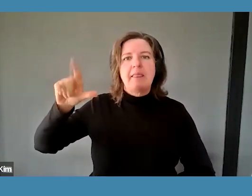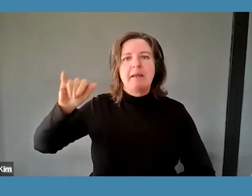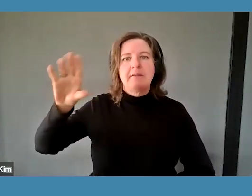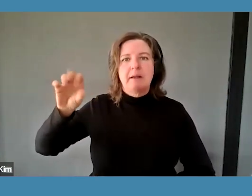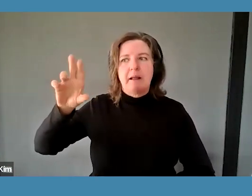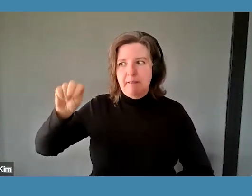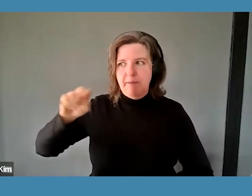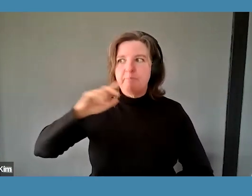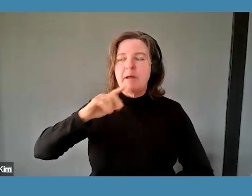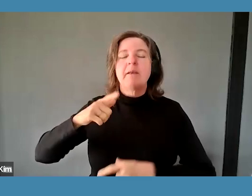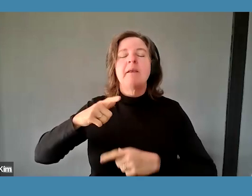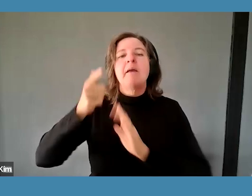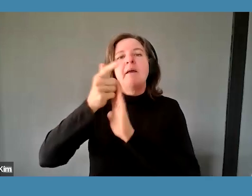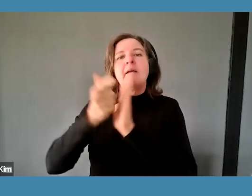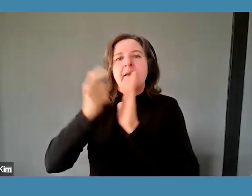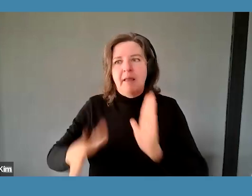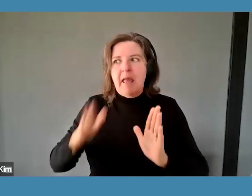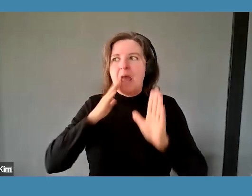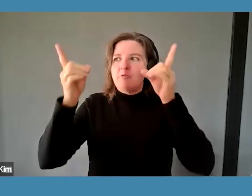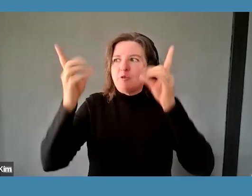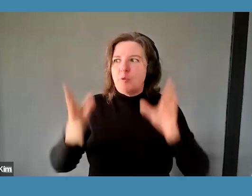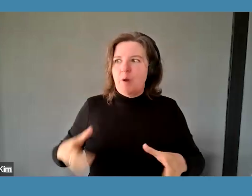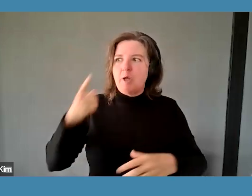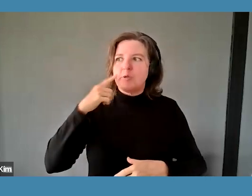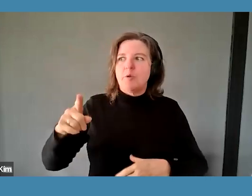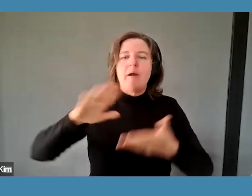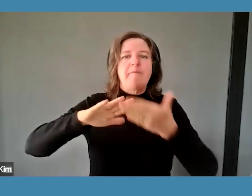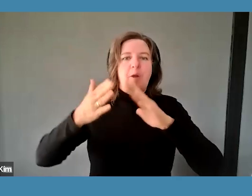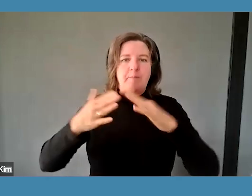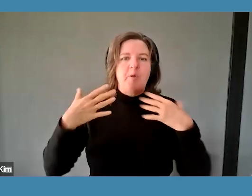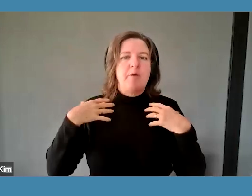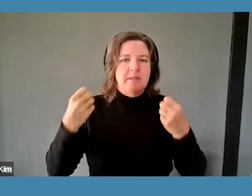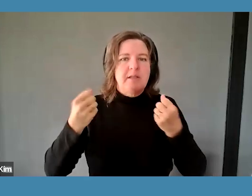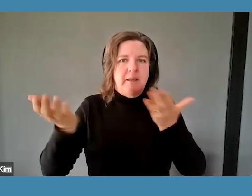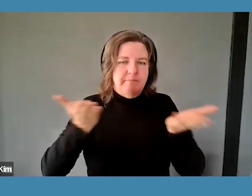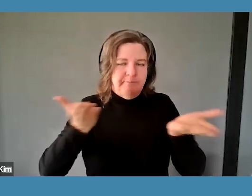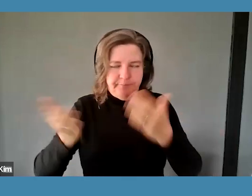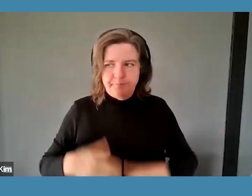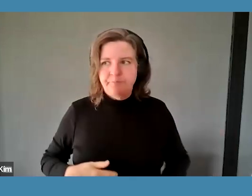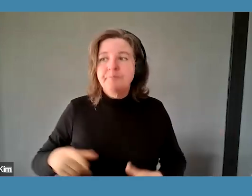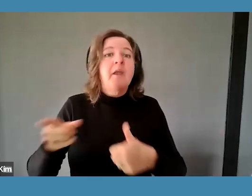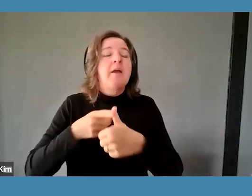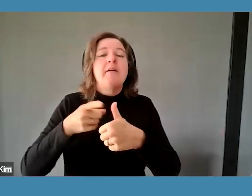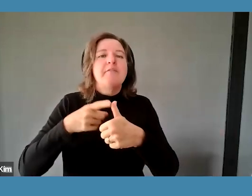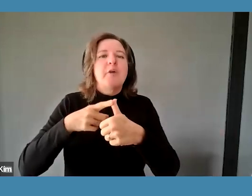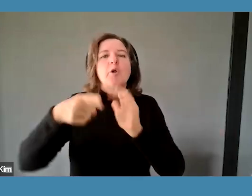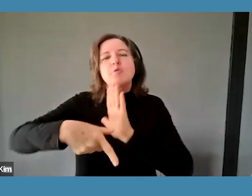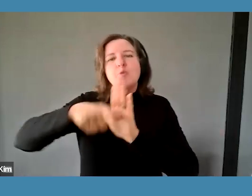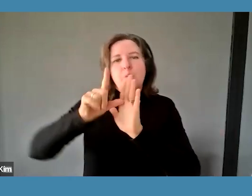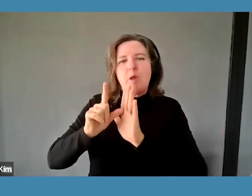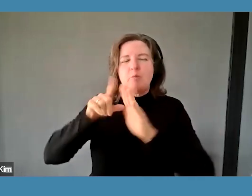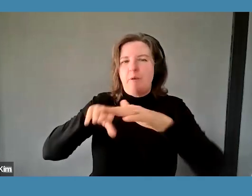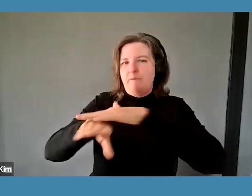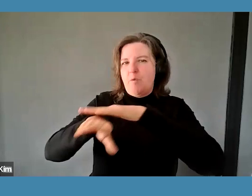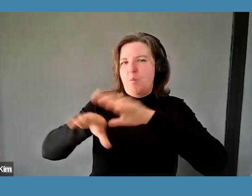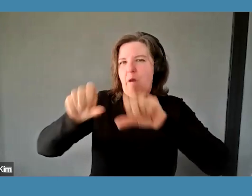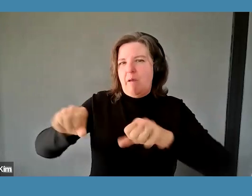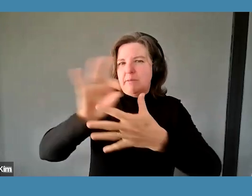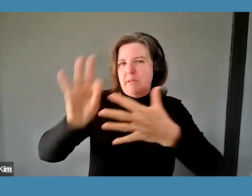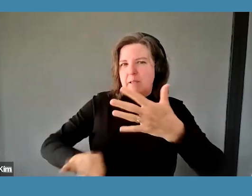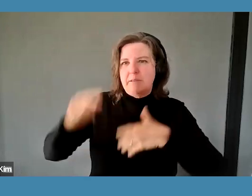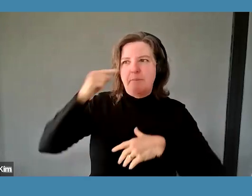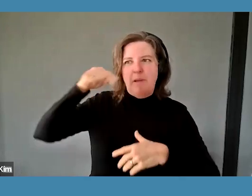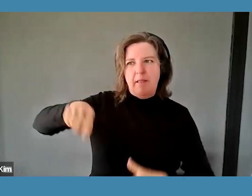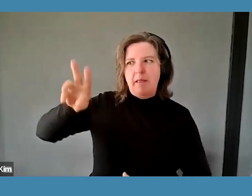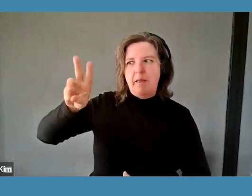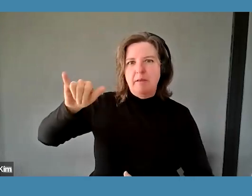Health Services. First, we will review the accessibility features of this webinar.